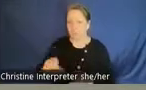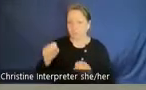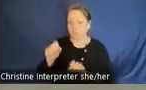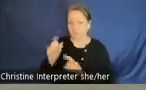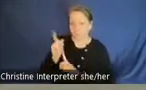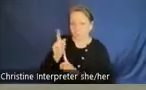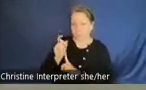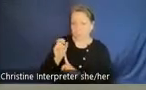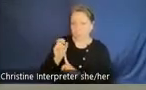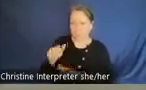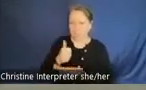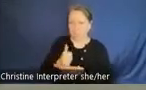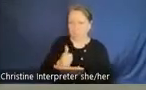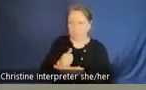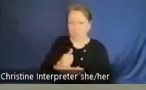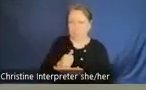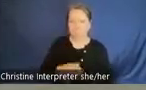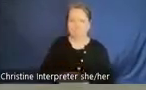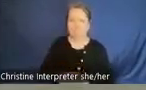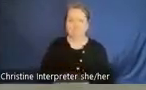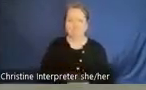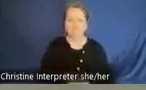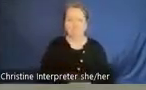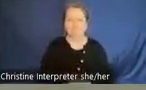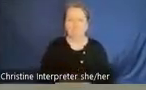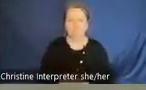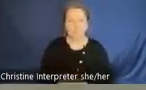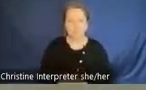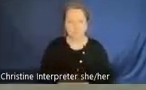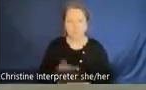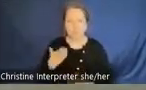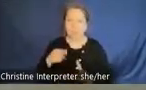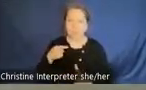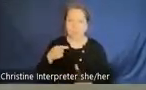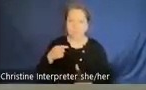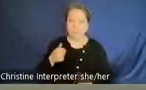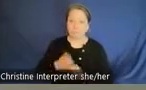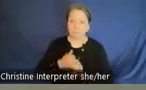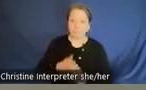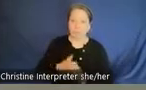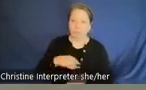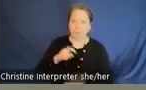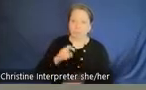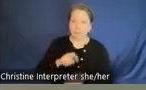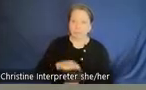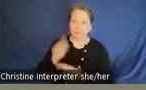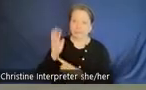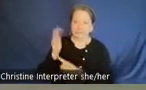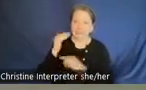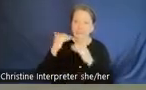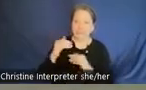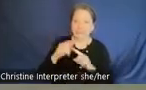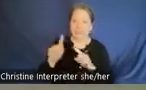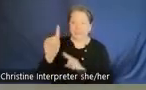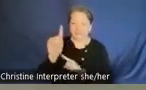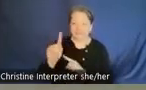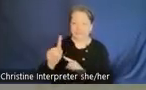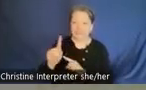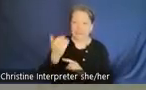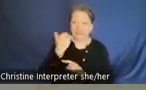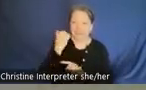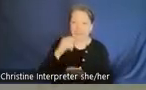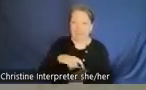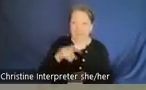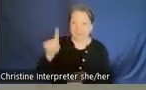to, I had it timed pretty quickly to my 5 minutes, but let me share my screen if hopefully